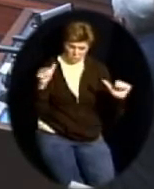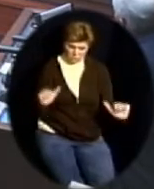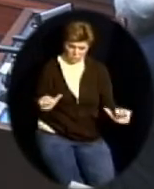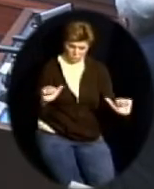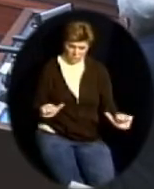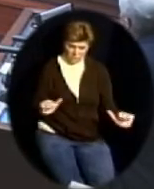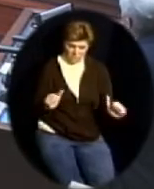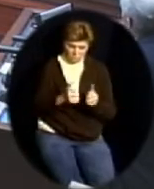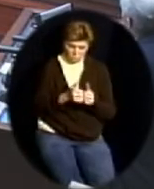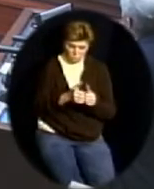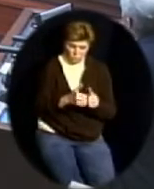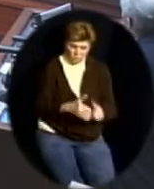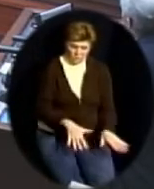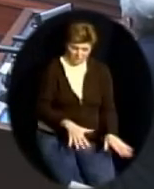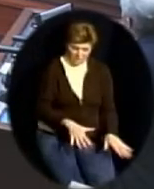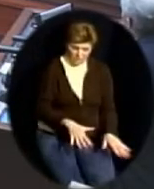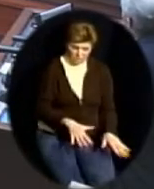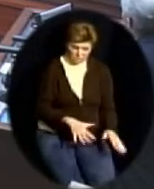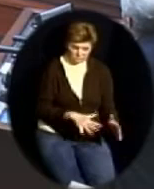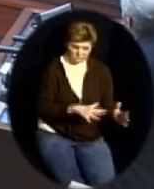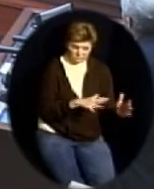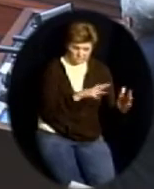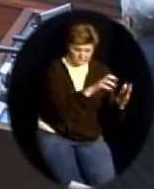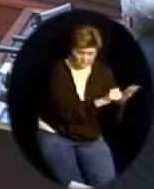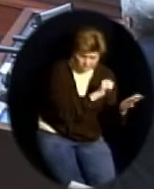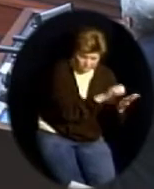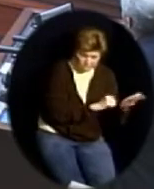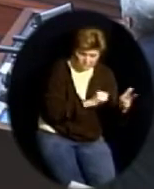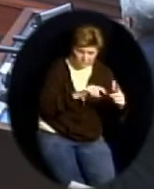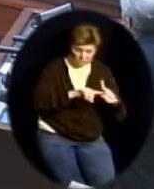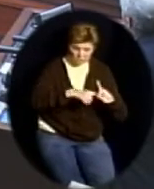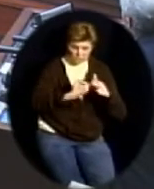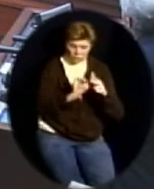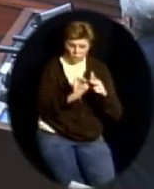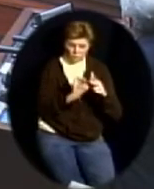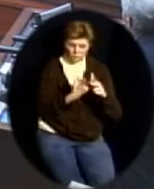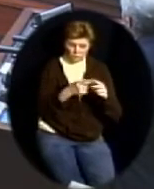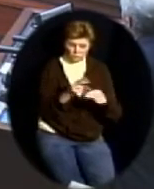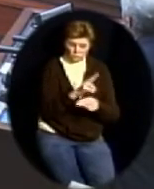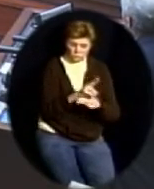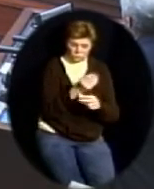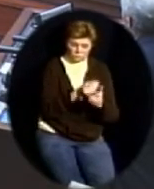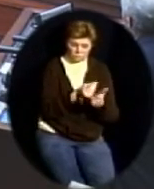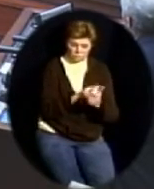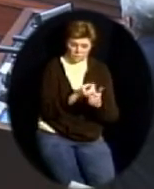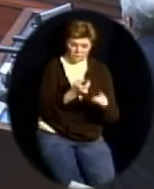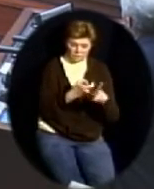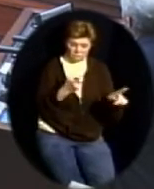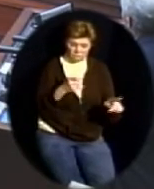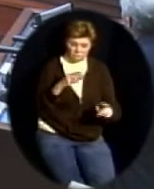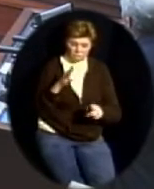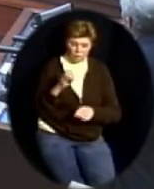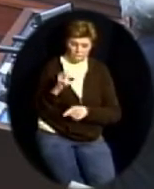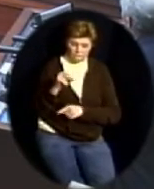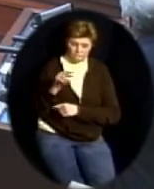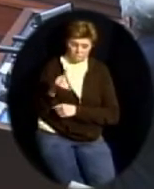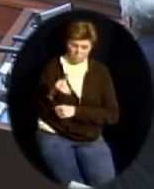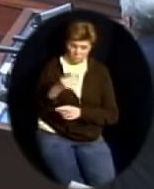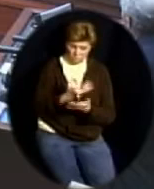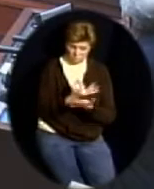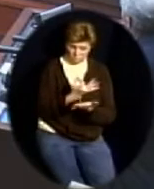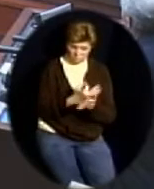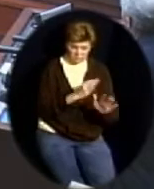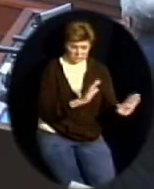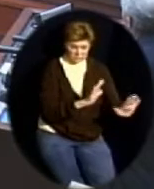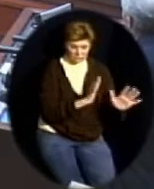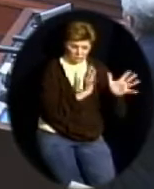without dipping into a bond fund. The more that we can spend and not have to amortize that over time, the better off the long-term